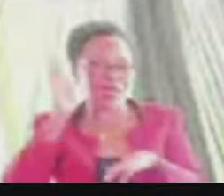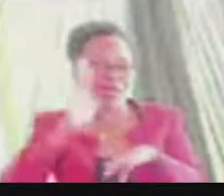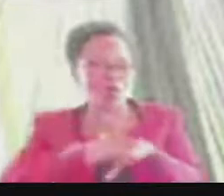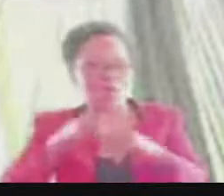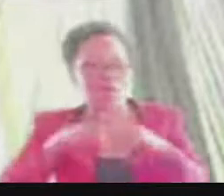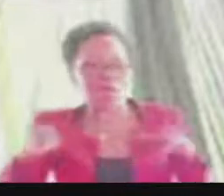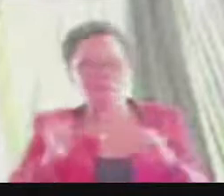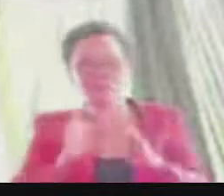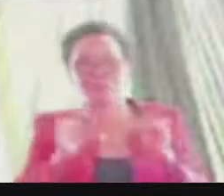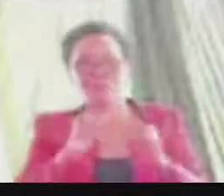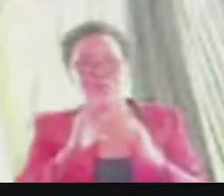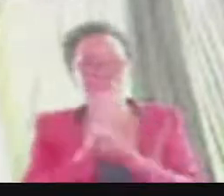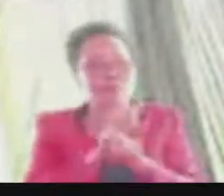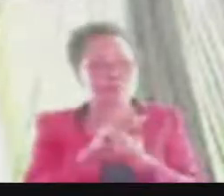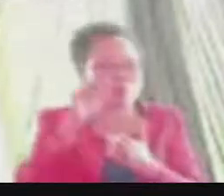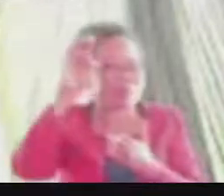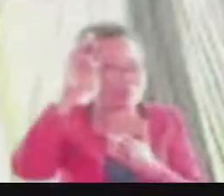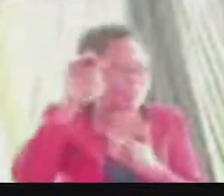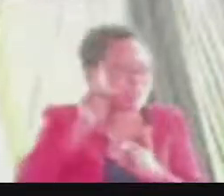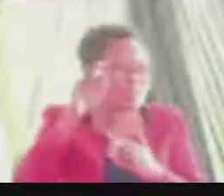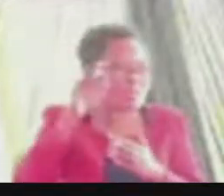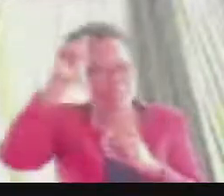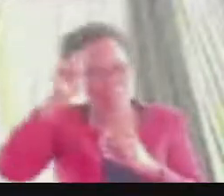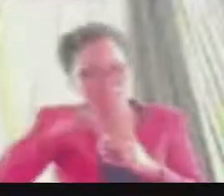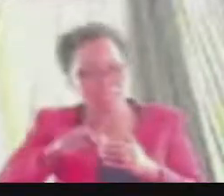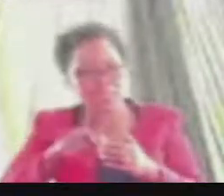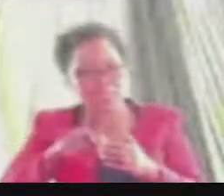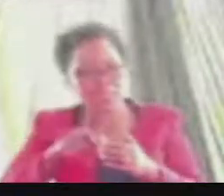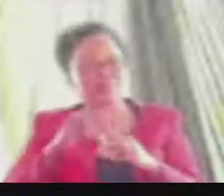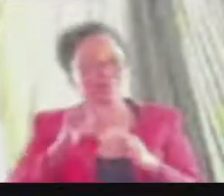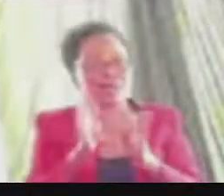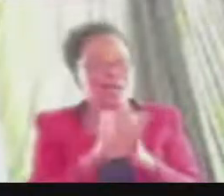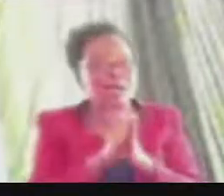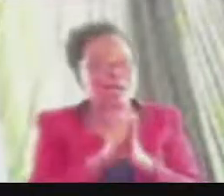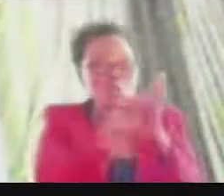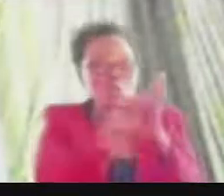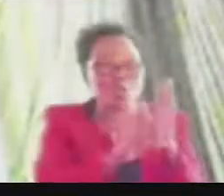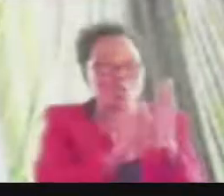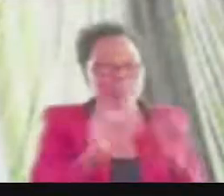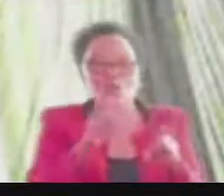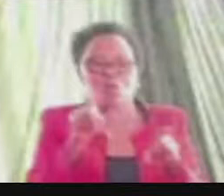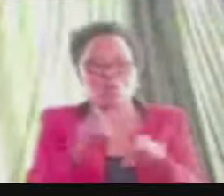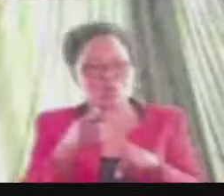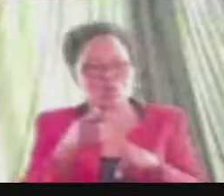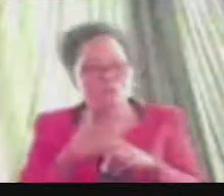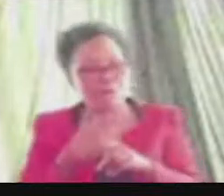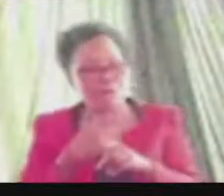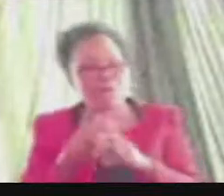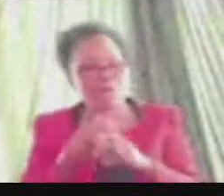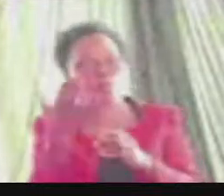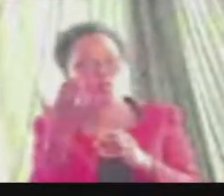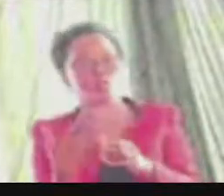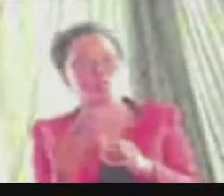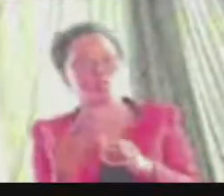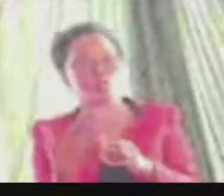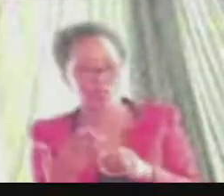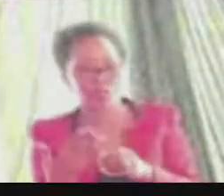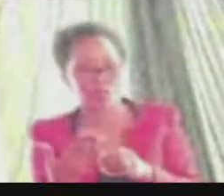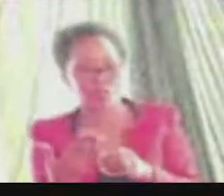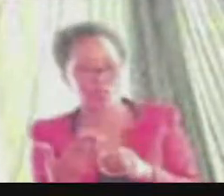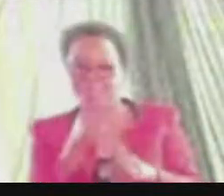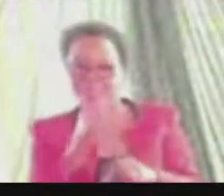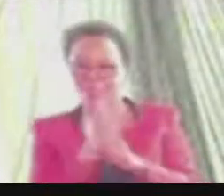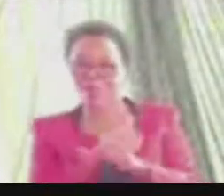the lawyer. There's also the aspect of documentation, and it seems not to be working.